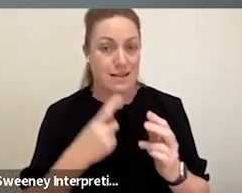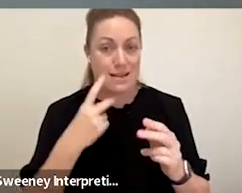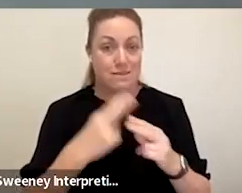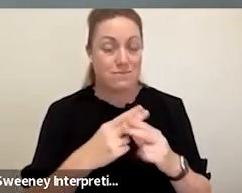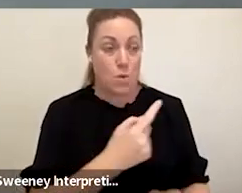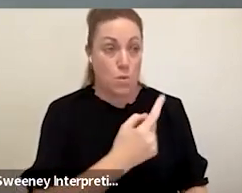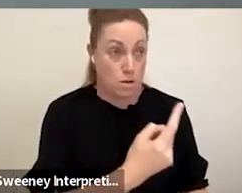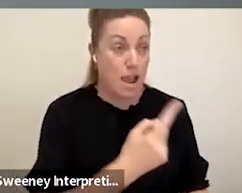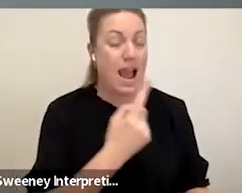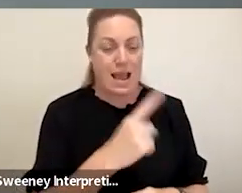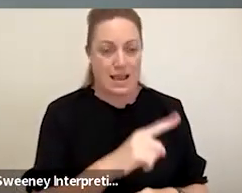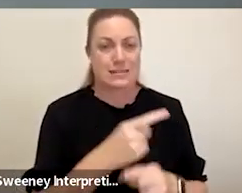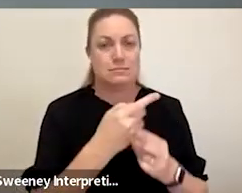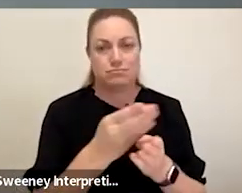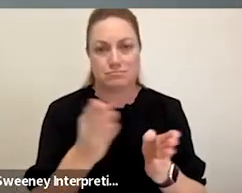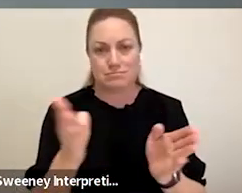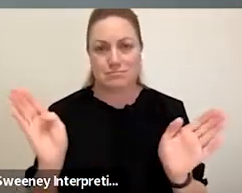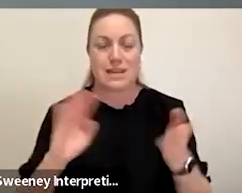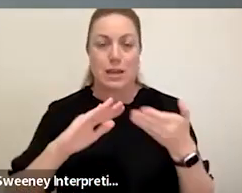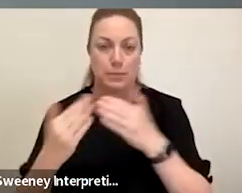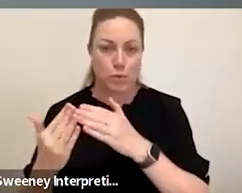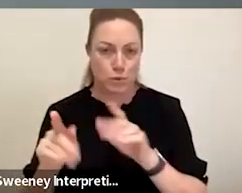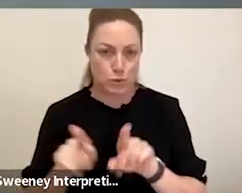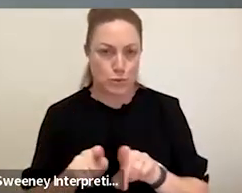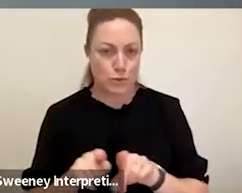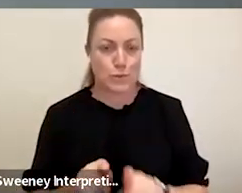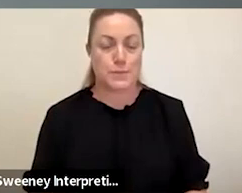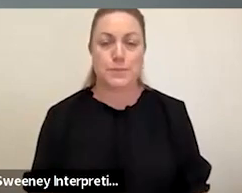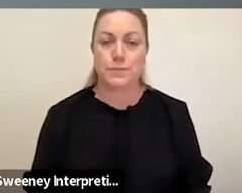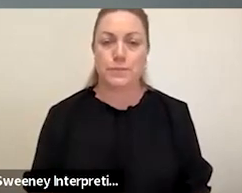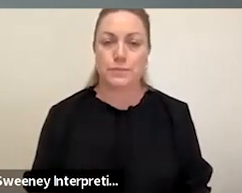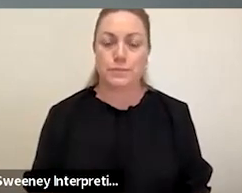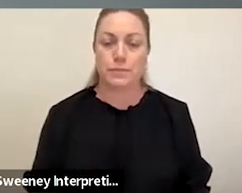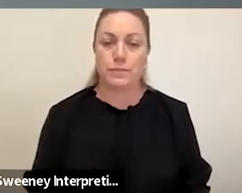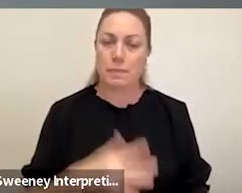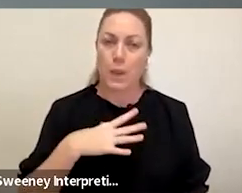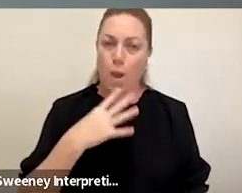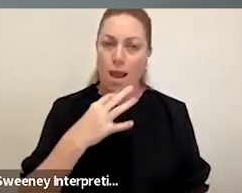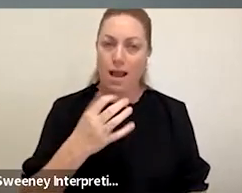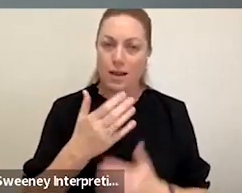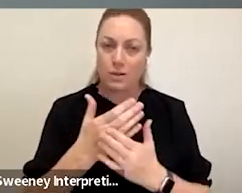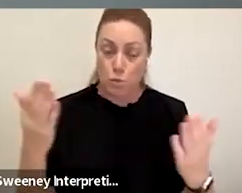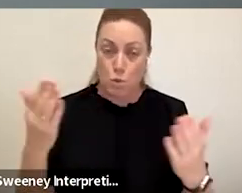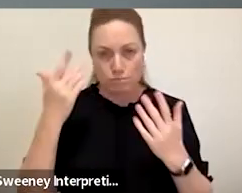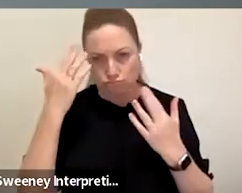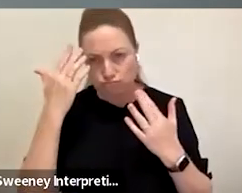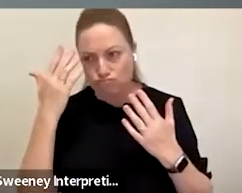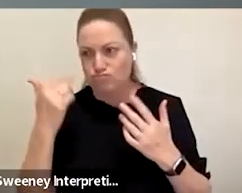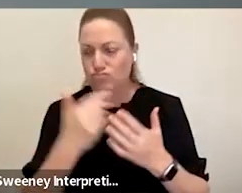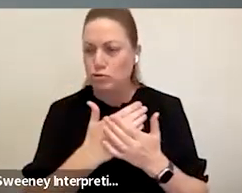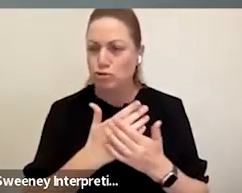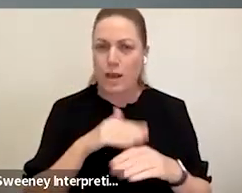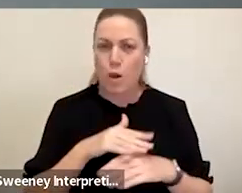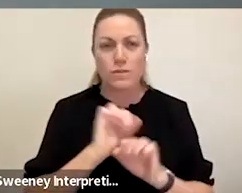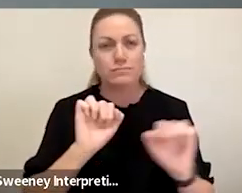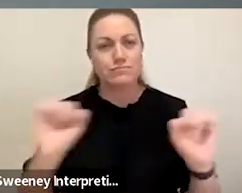might then invite you all to have a bit more of a think and share around this journey, which I